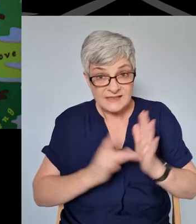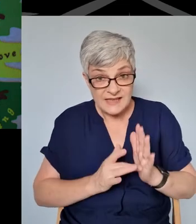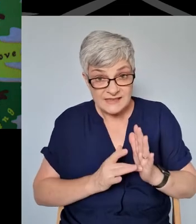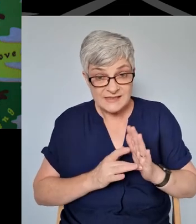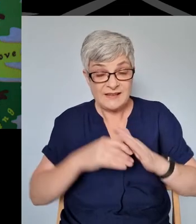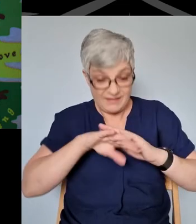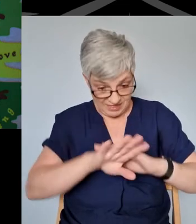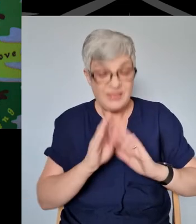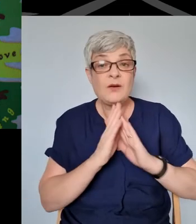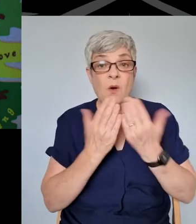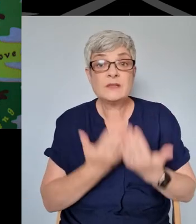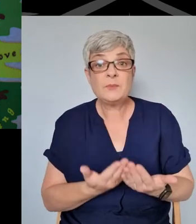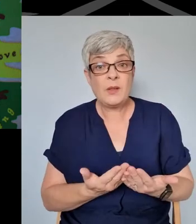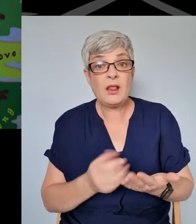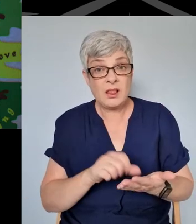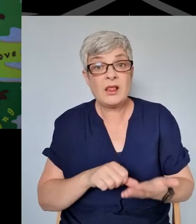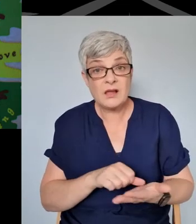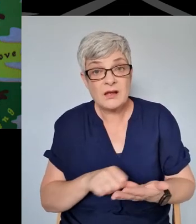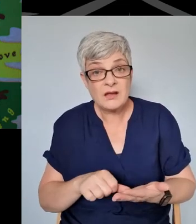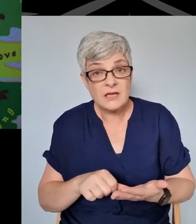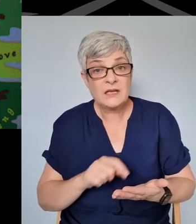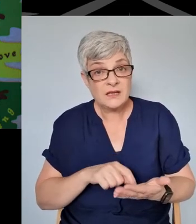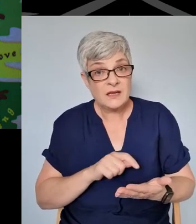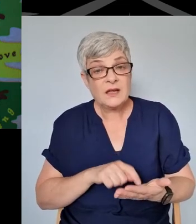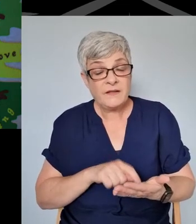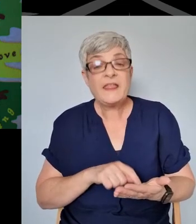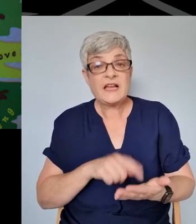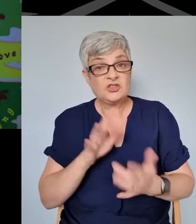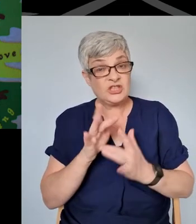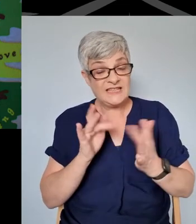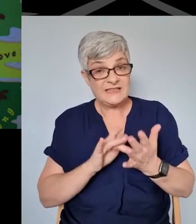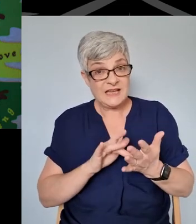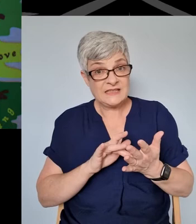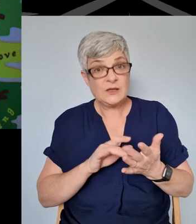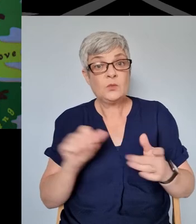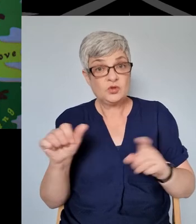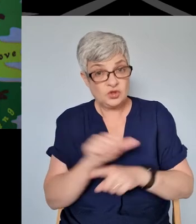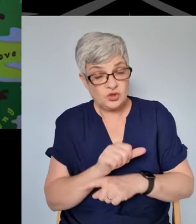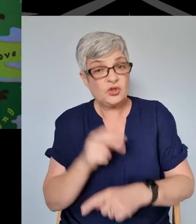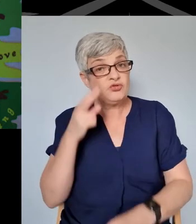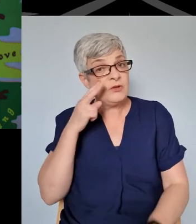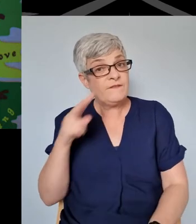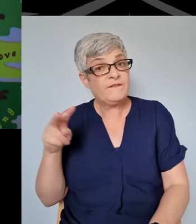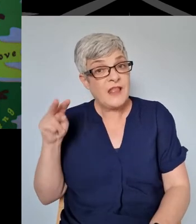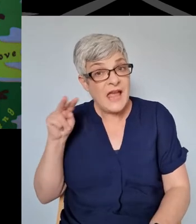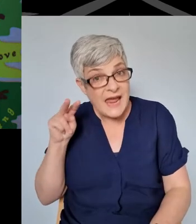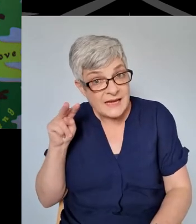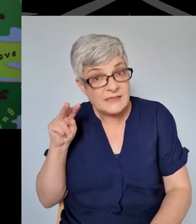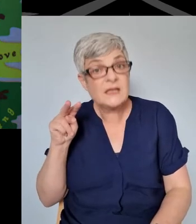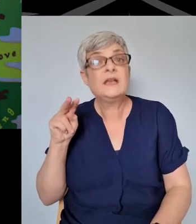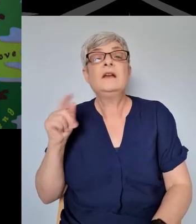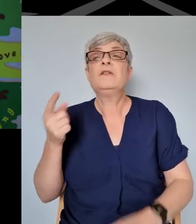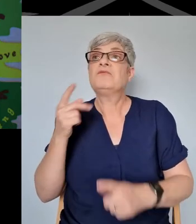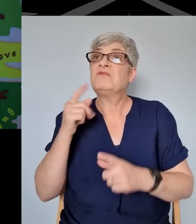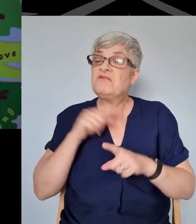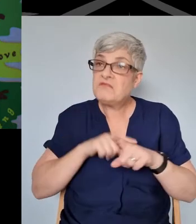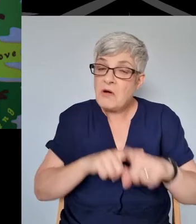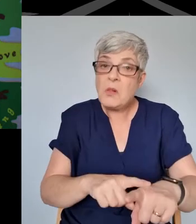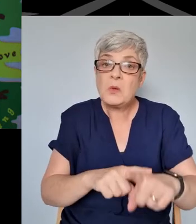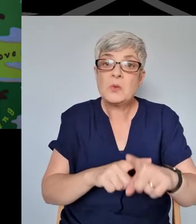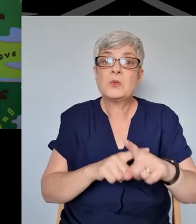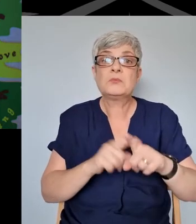find in the Gospels. That Jesus is the one that we're to reflect, and the one that we're called to follow, to